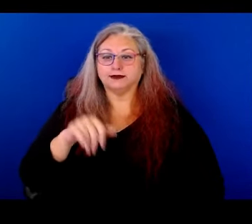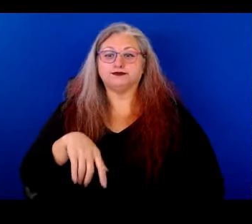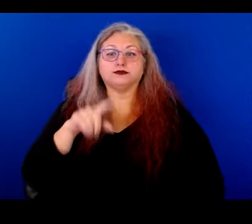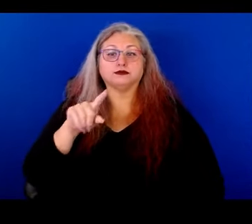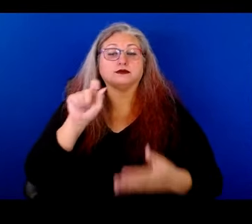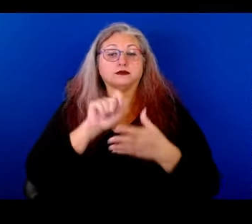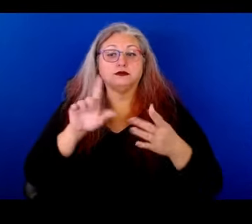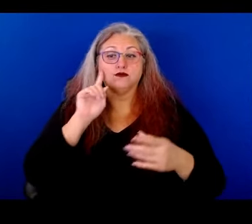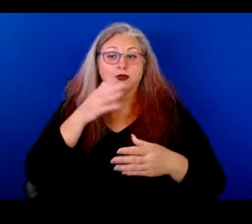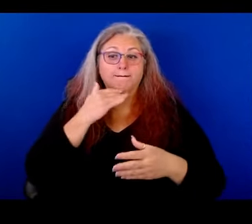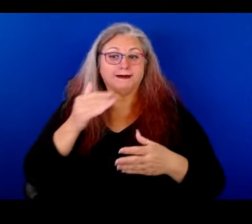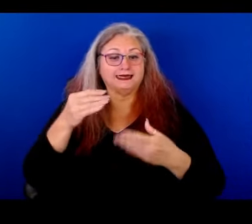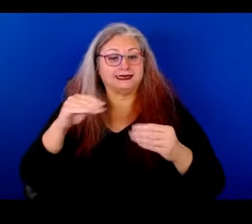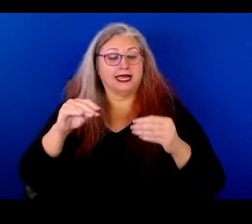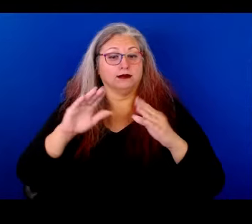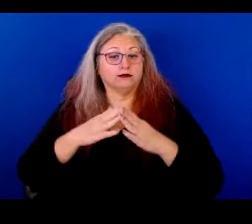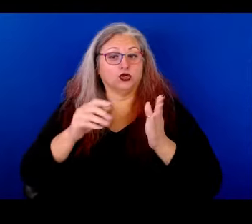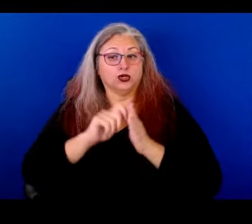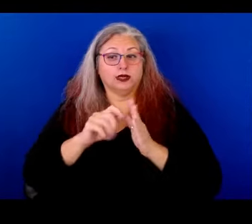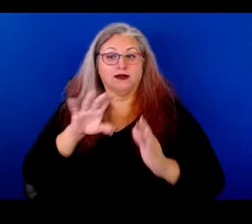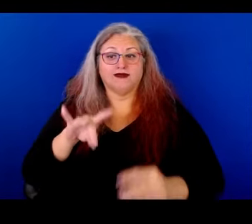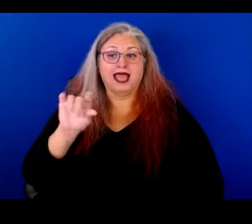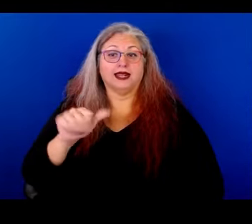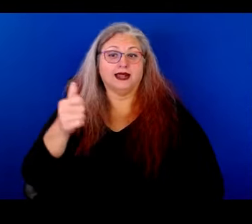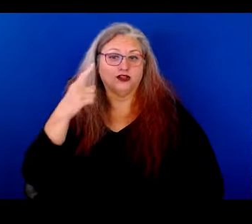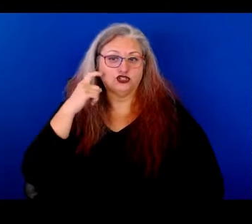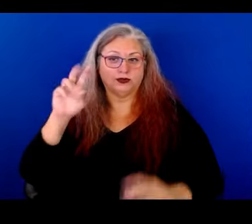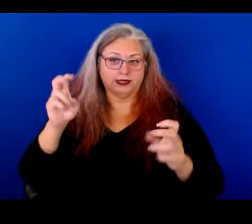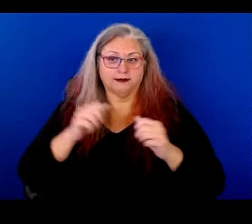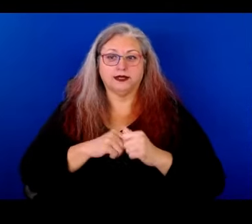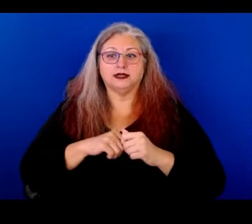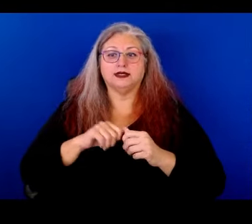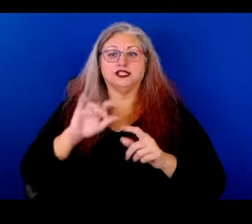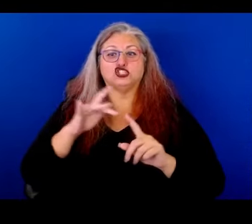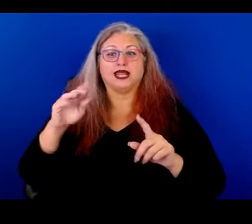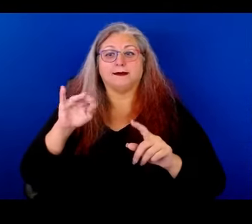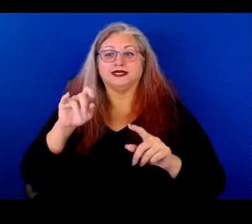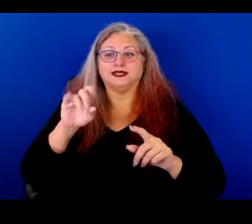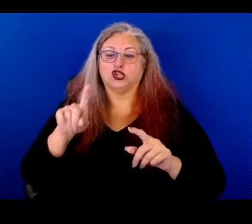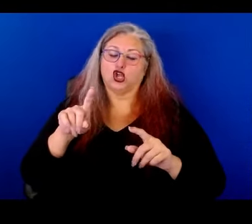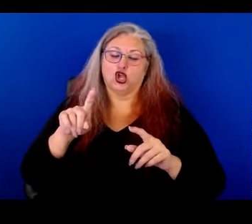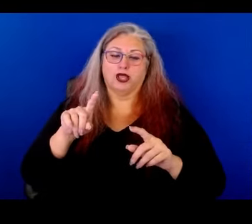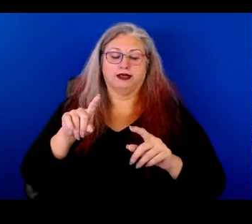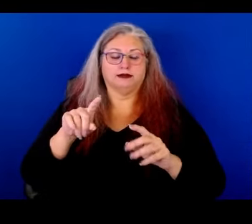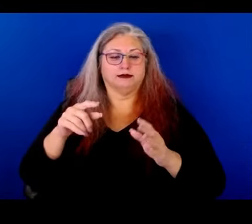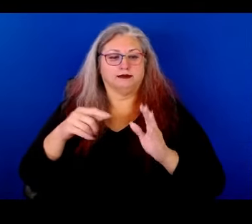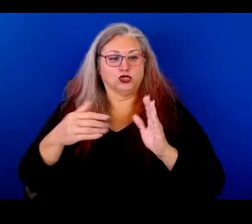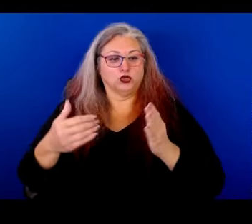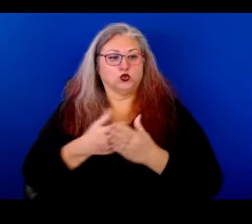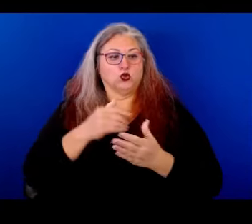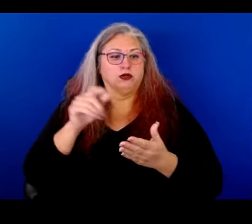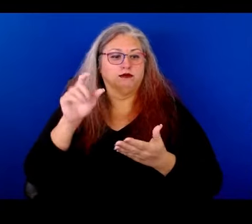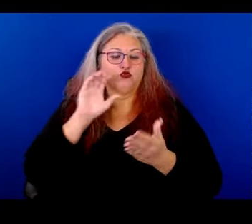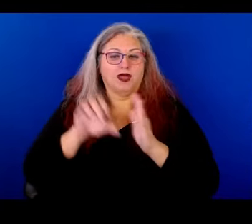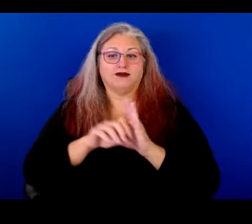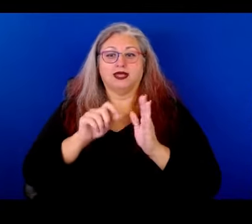She's the author of the best-selling memoir, Find Another Dream. Shiny Misfits is her debut graphic novel.